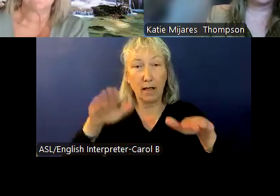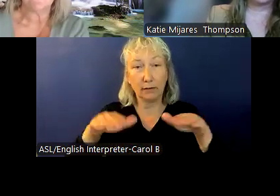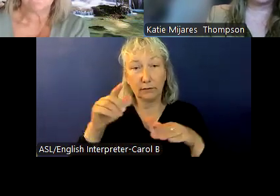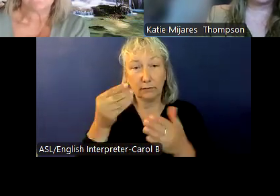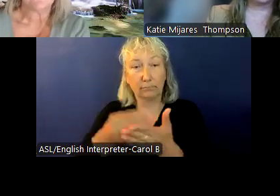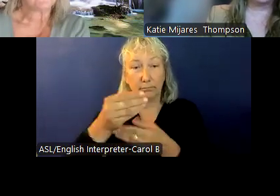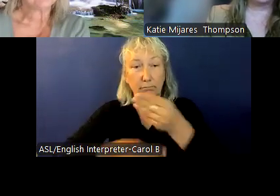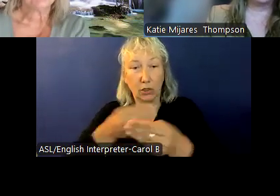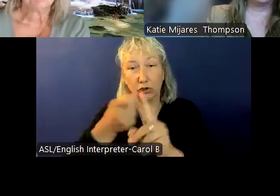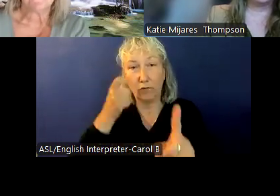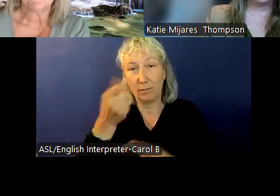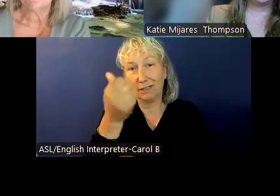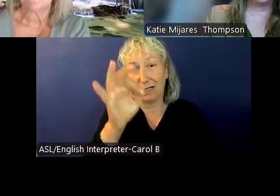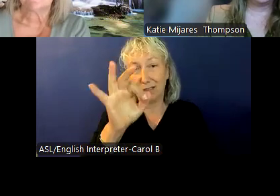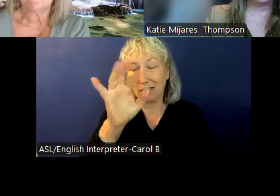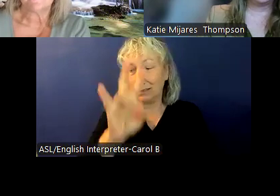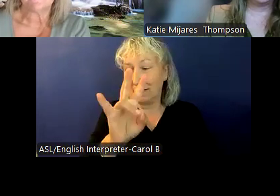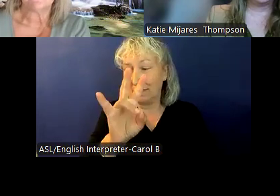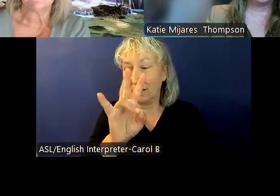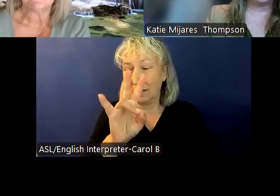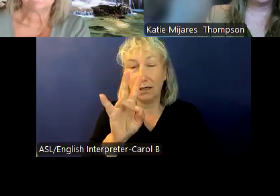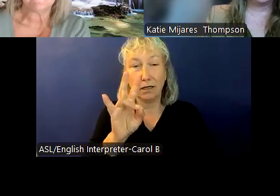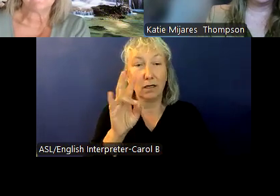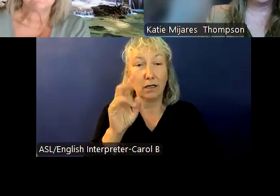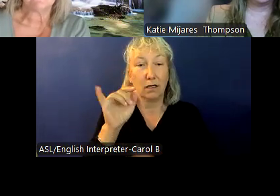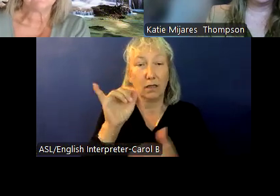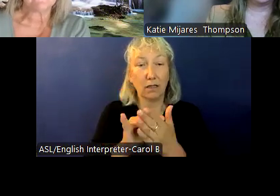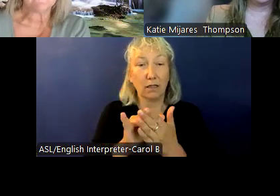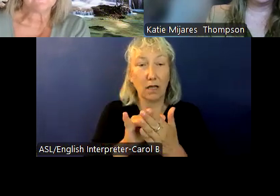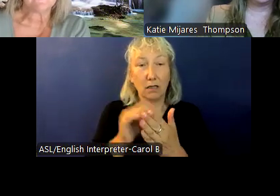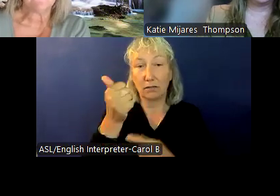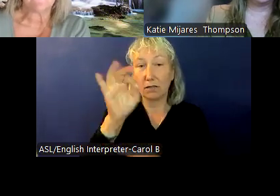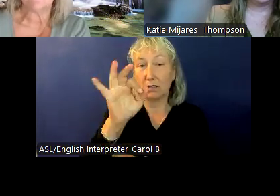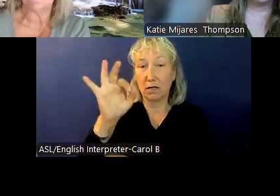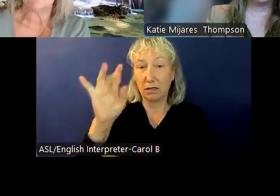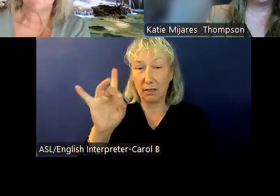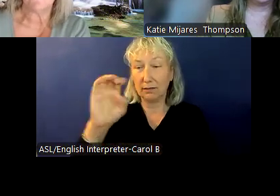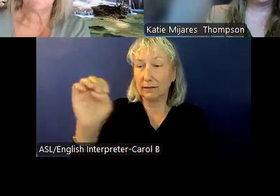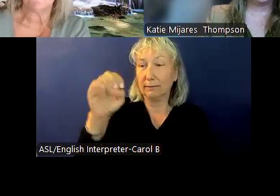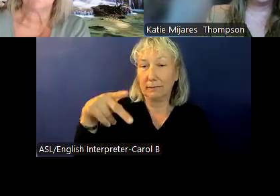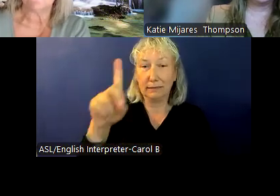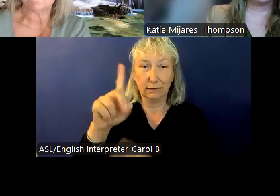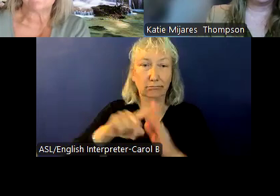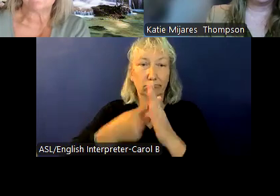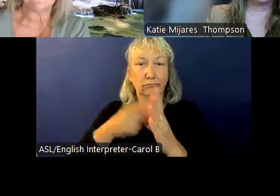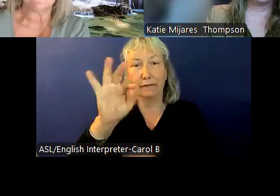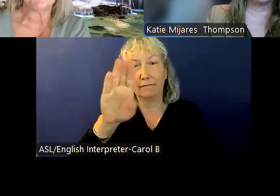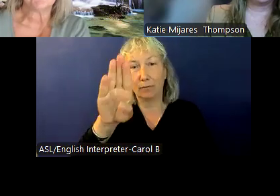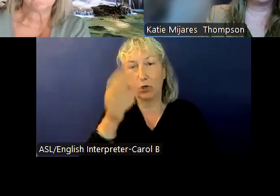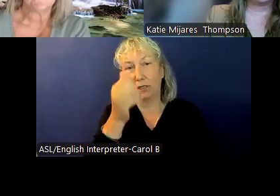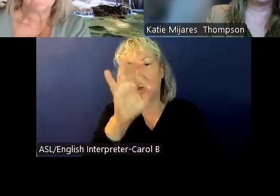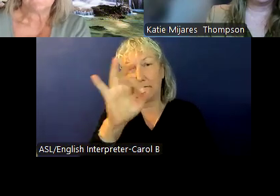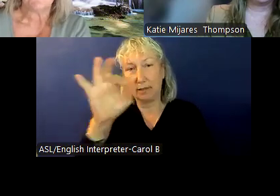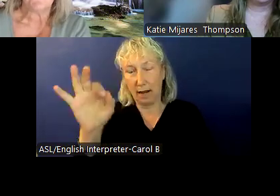1997. There was an amendment enacted in 1998, and EPD began in February of